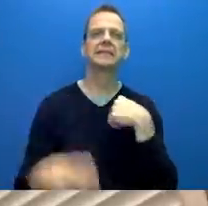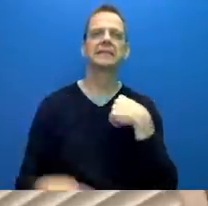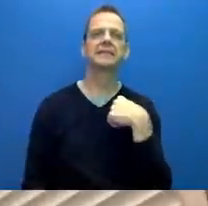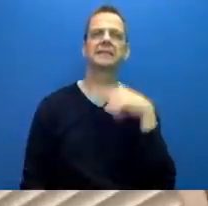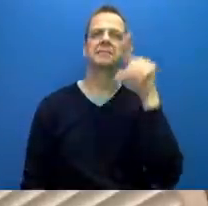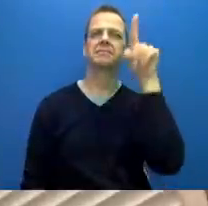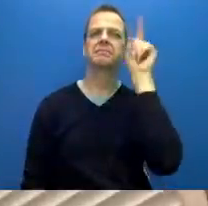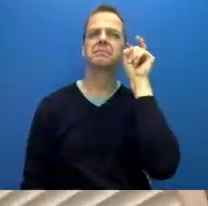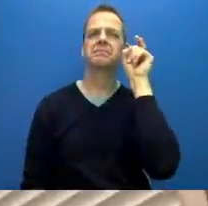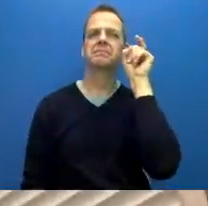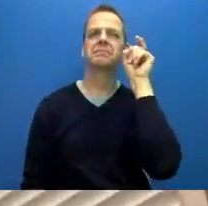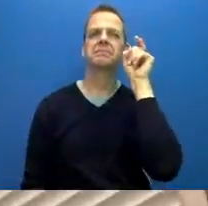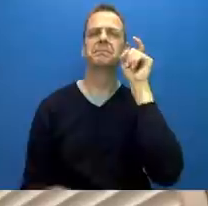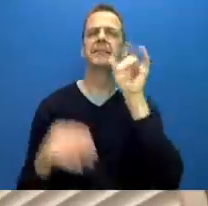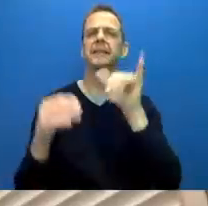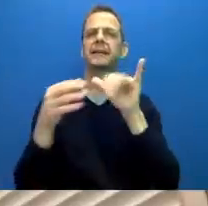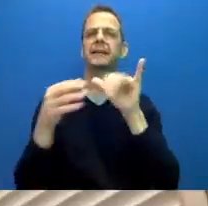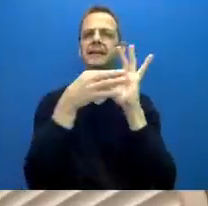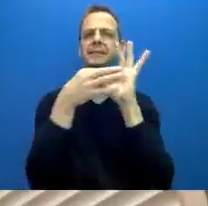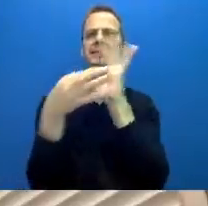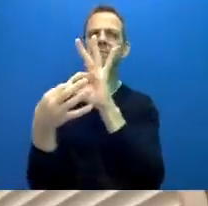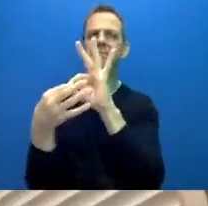Is a peculiar one. This